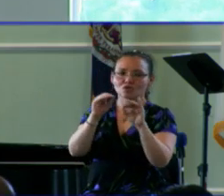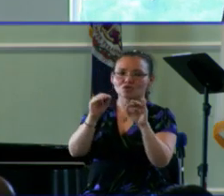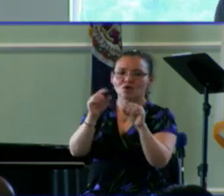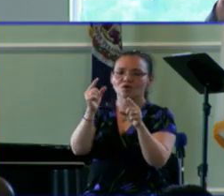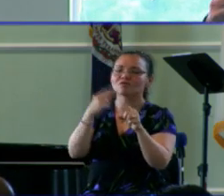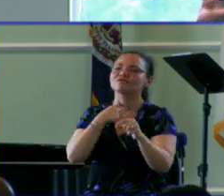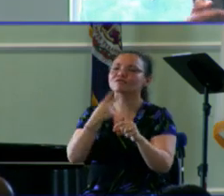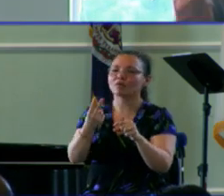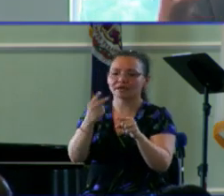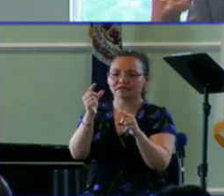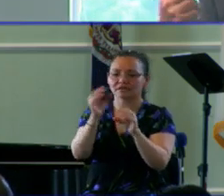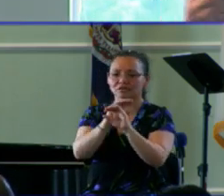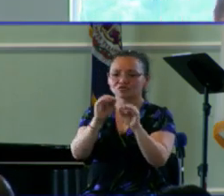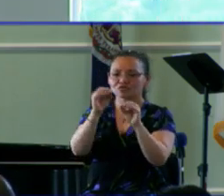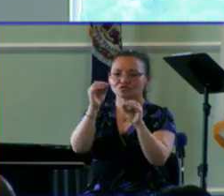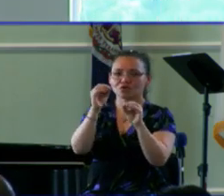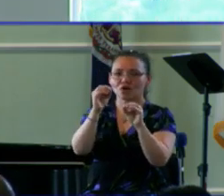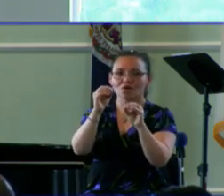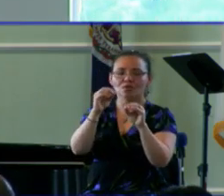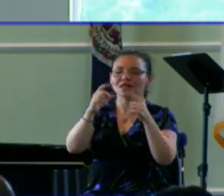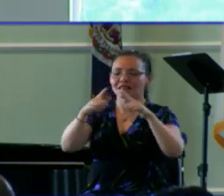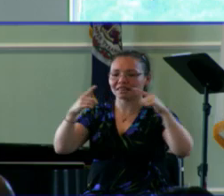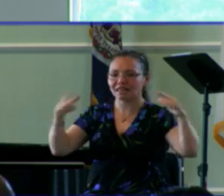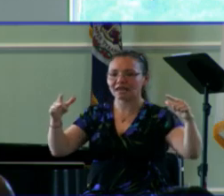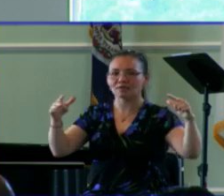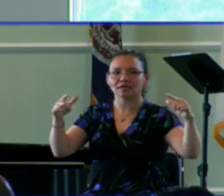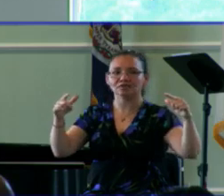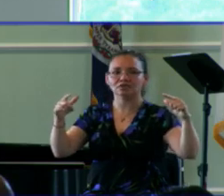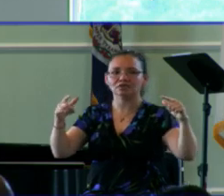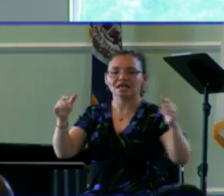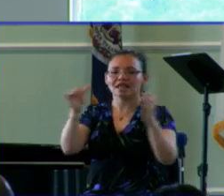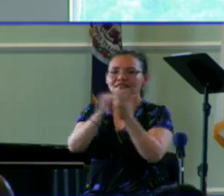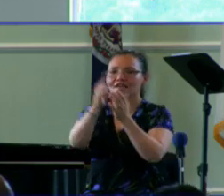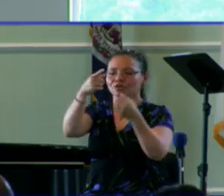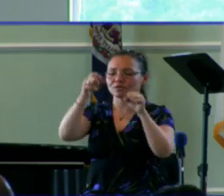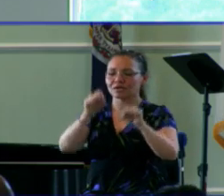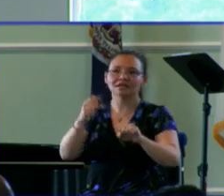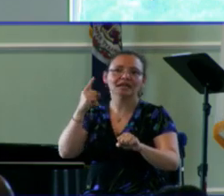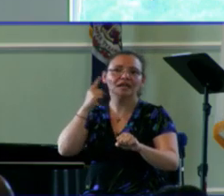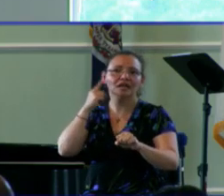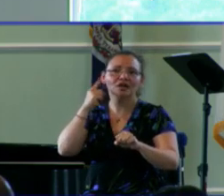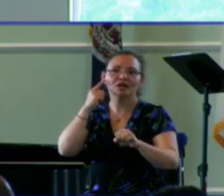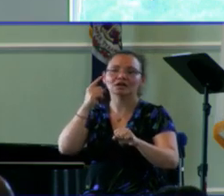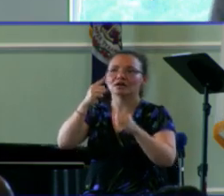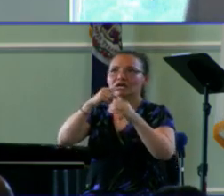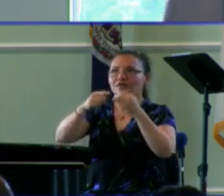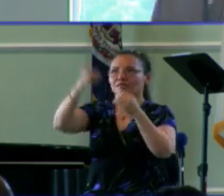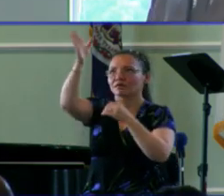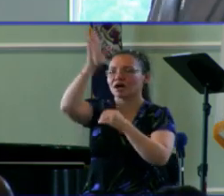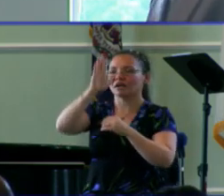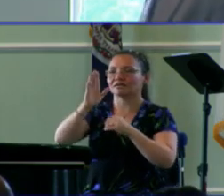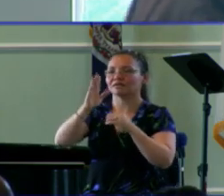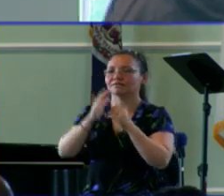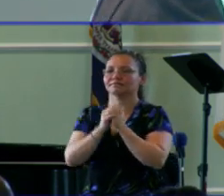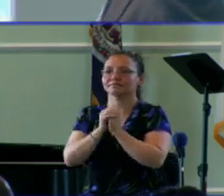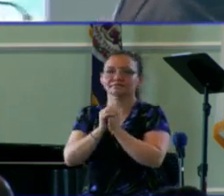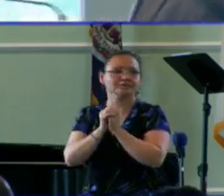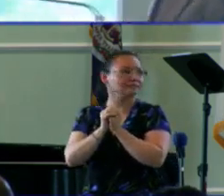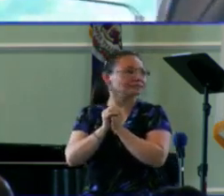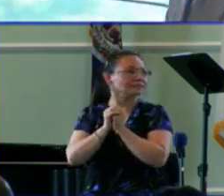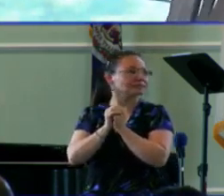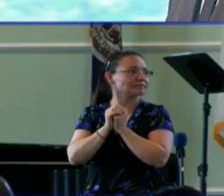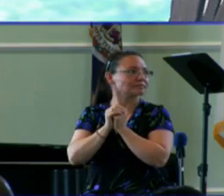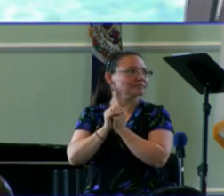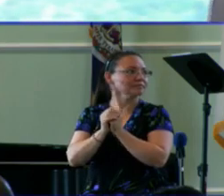line has gone out throughout all the earth, and their words to the end of the world. Do you know